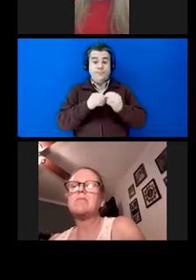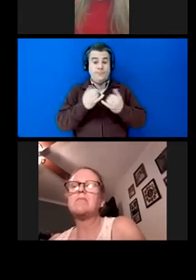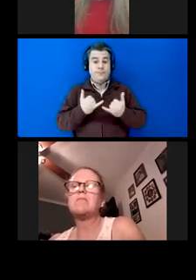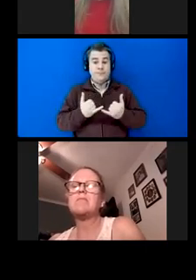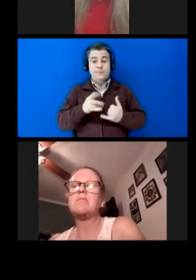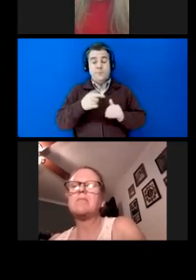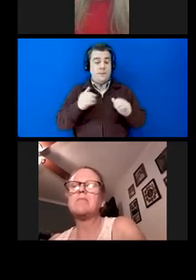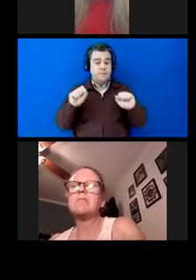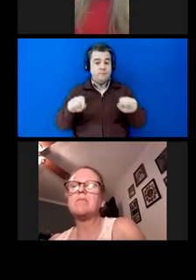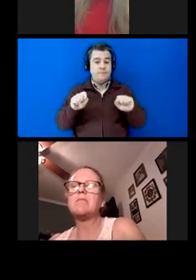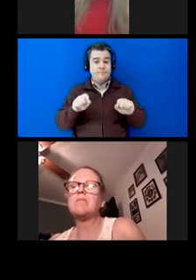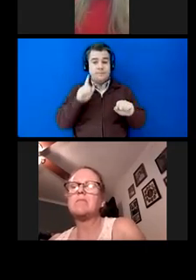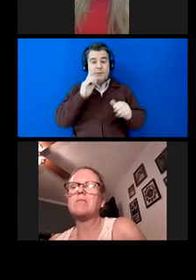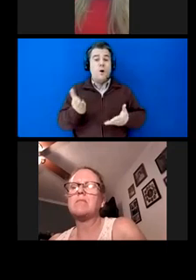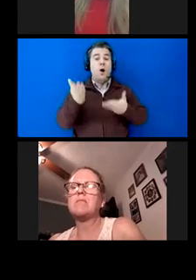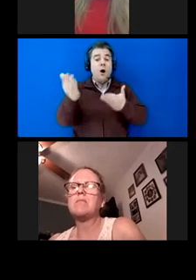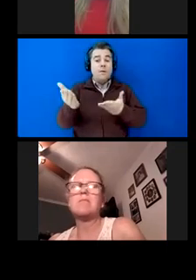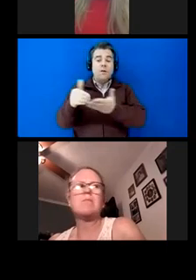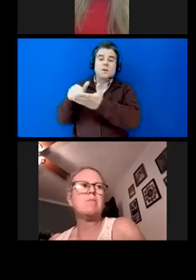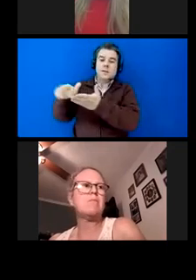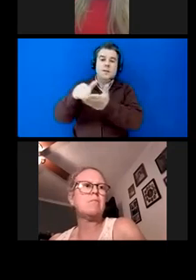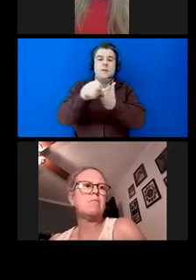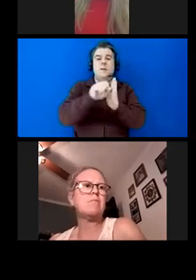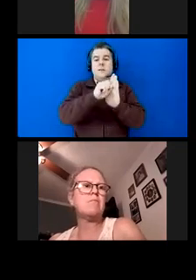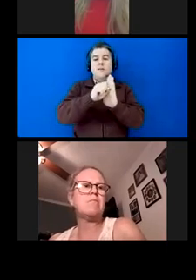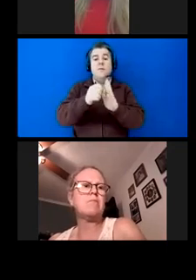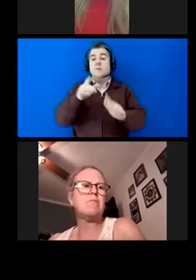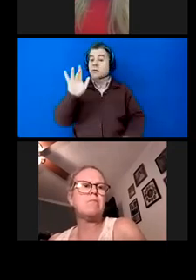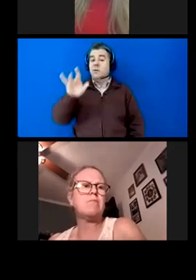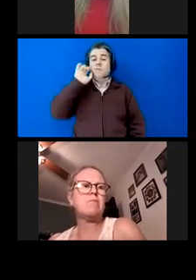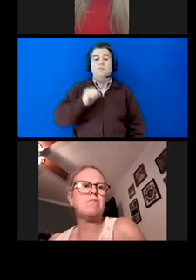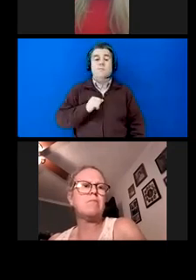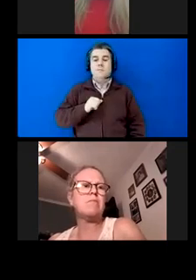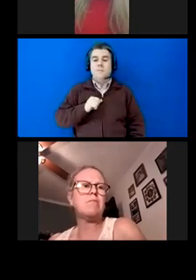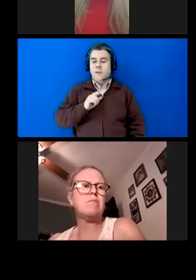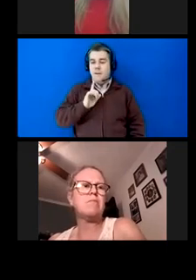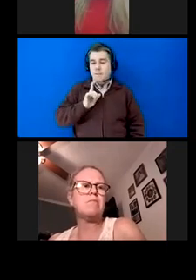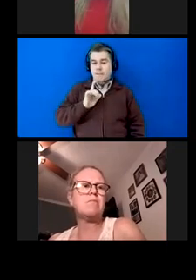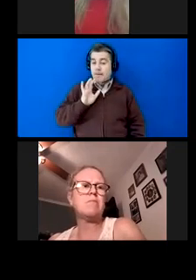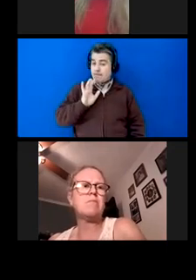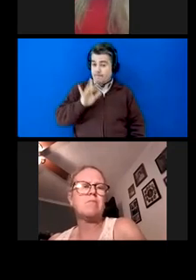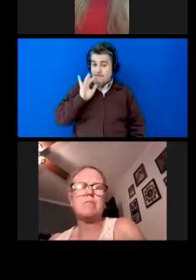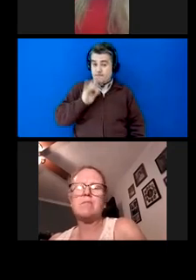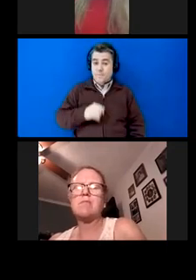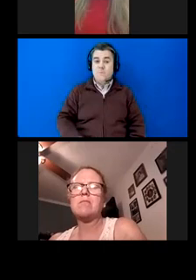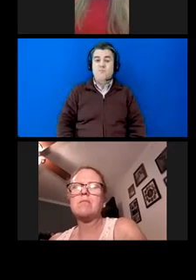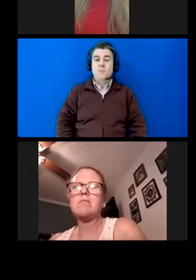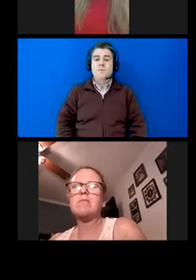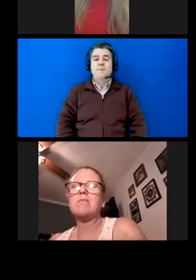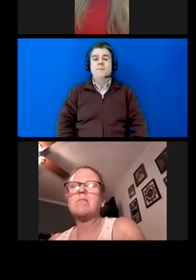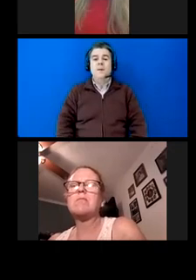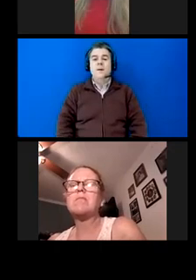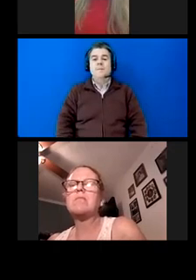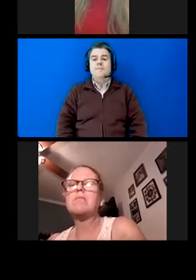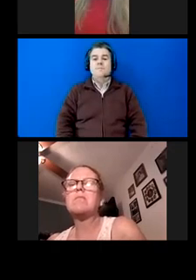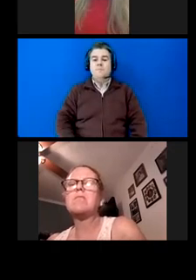ability to offer and send samples right from this button. What you want to do when you click on this button is you always want to use